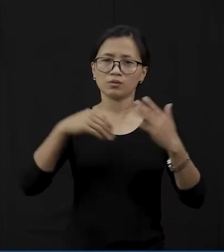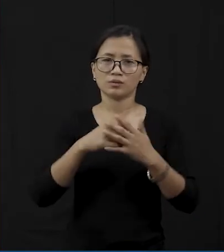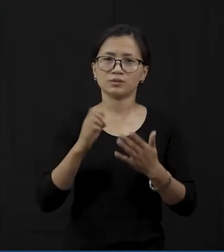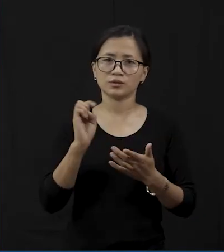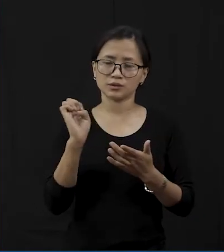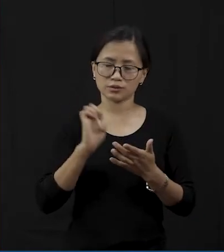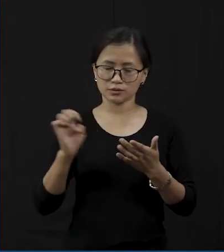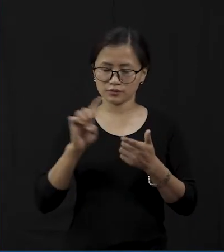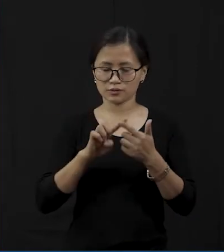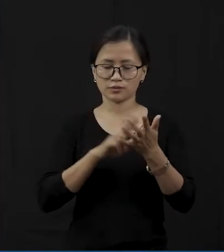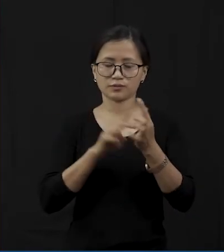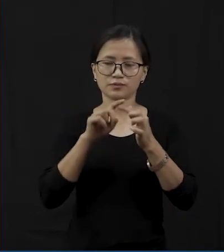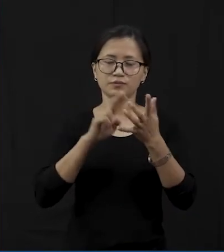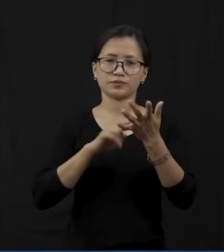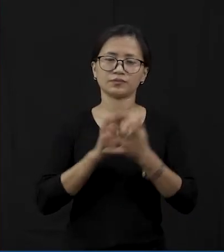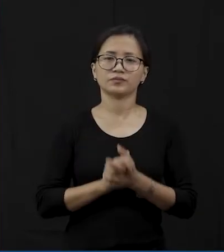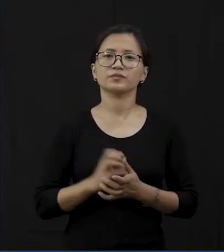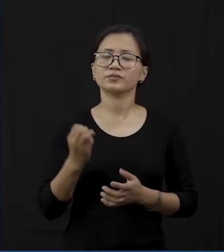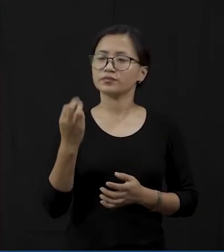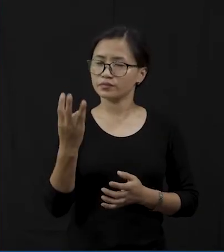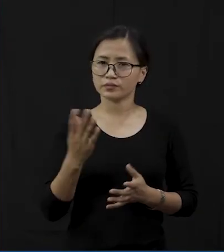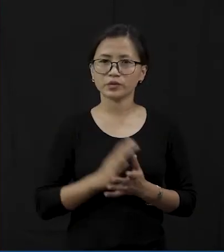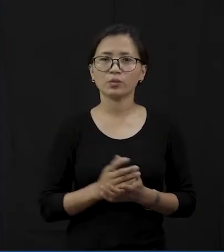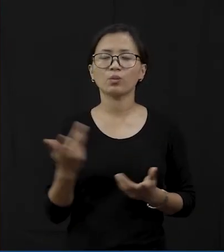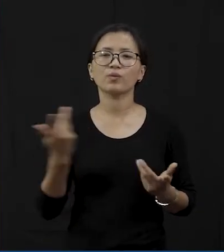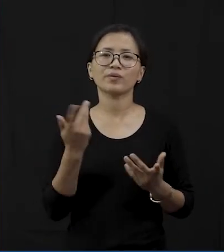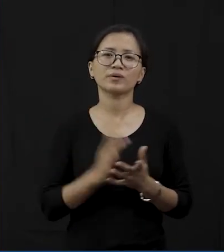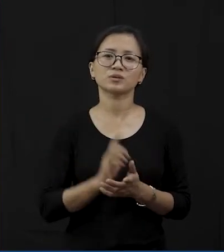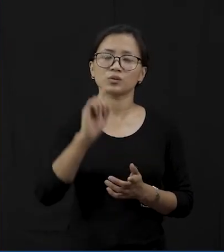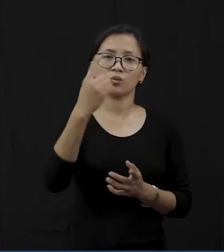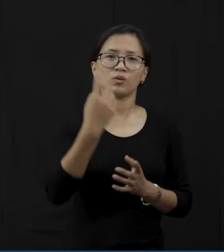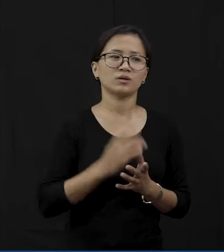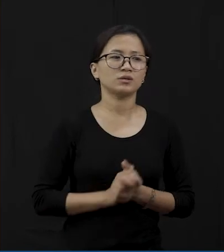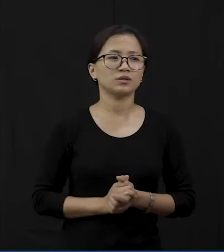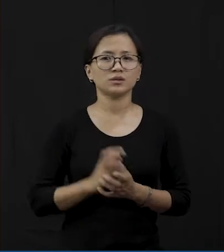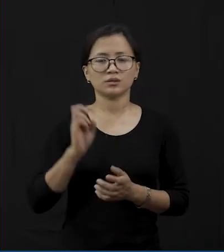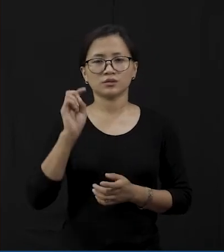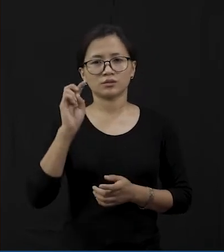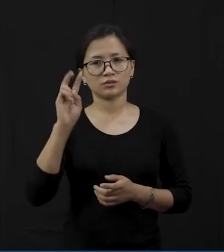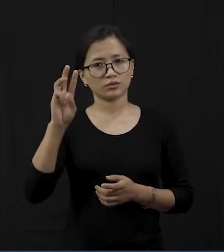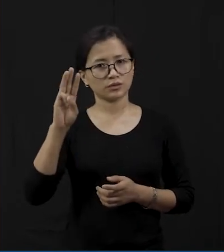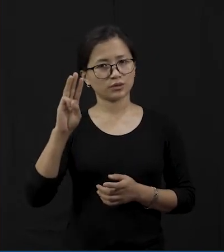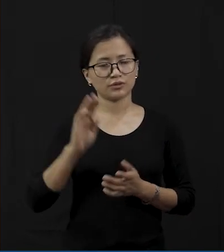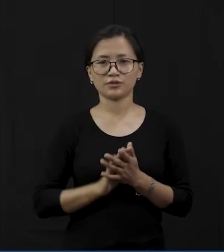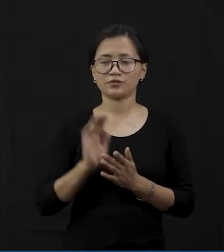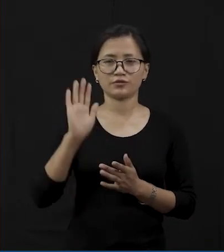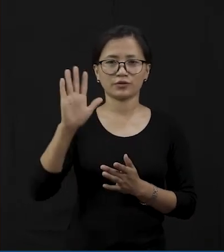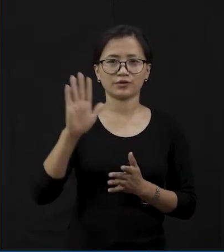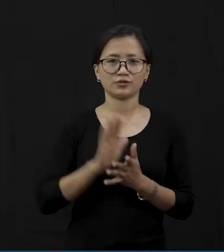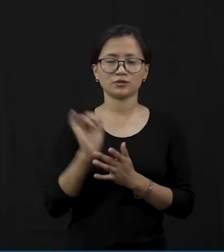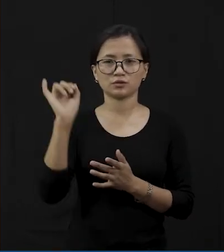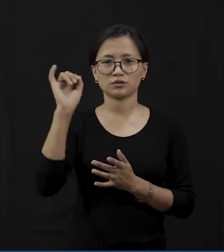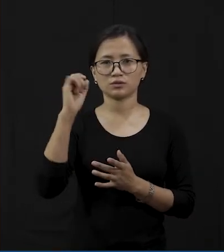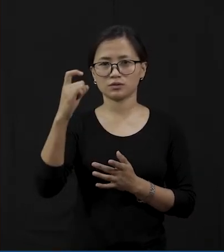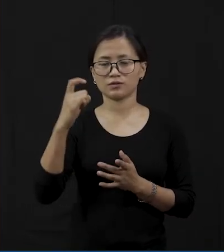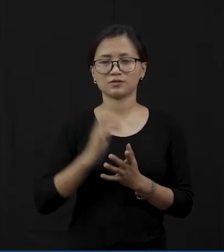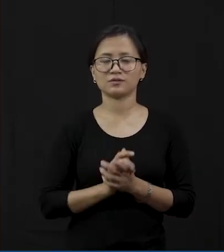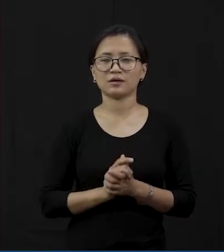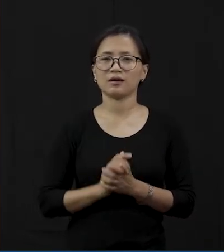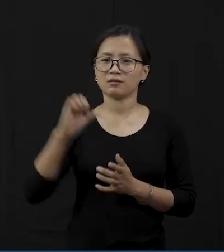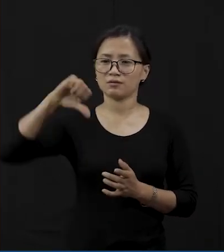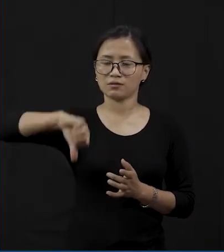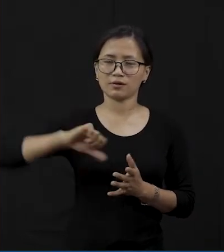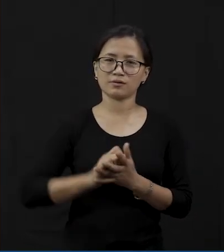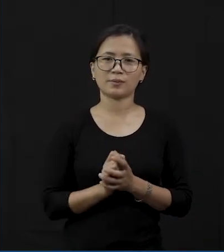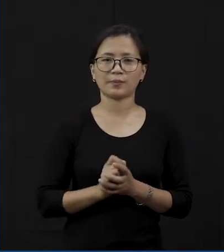numbers. Now you can say that these are even numbers, whereas 1, 3, 5, 7,